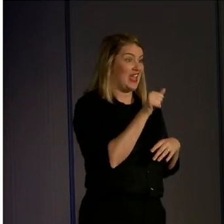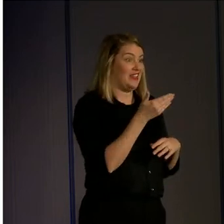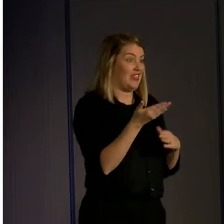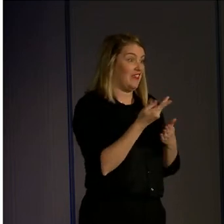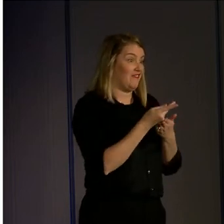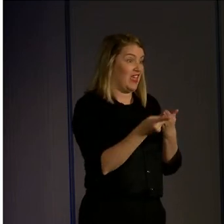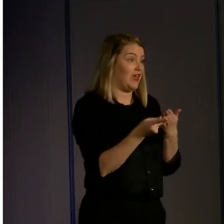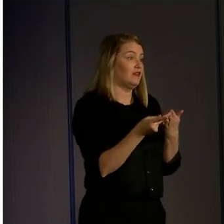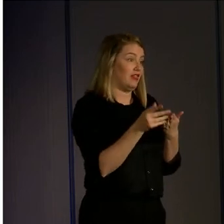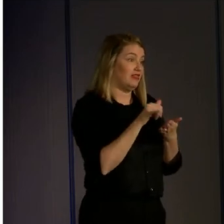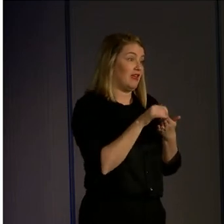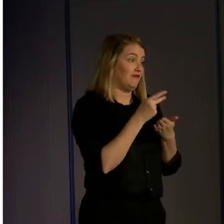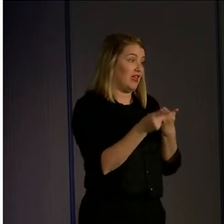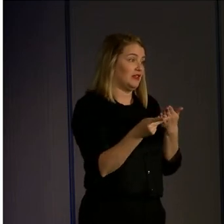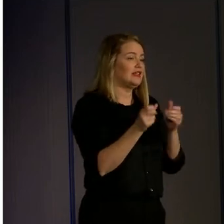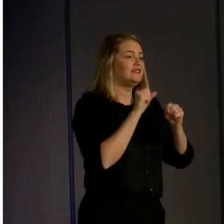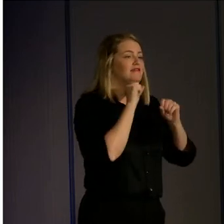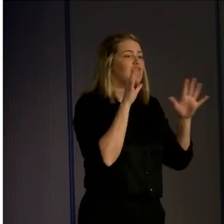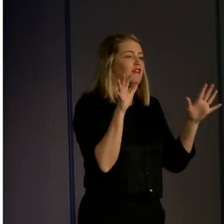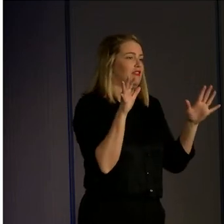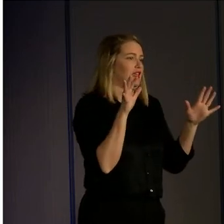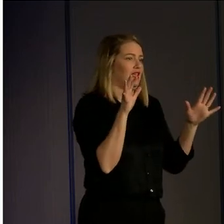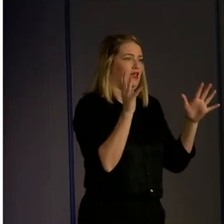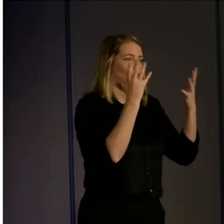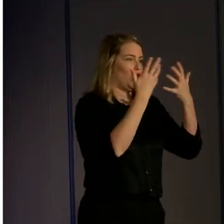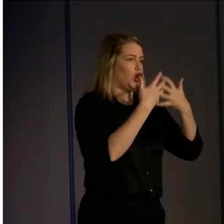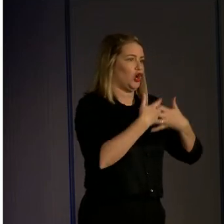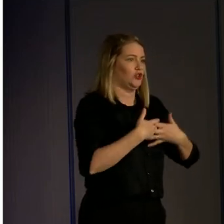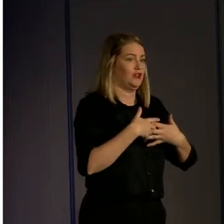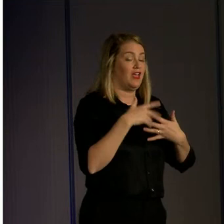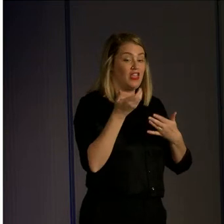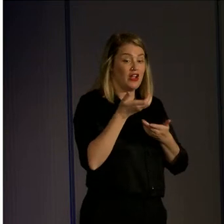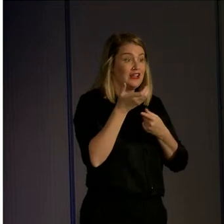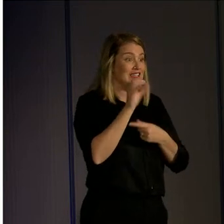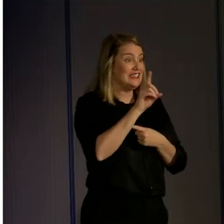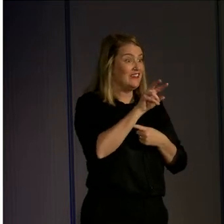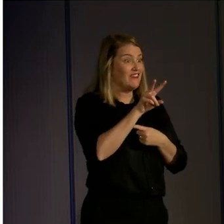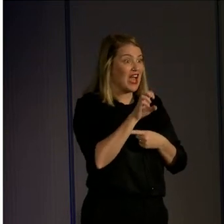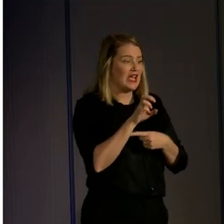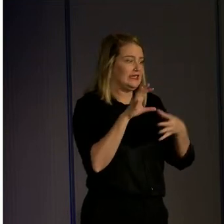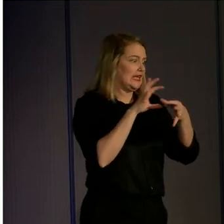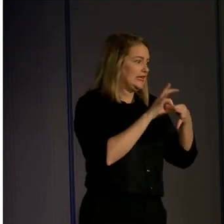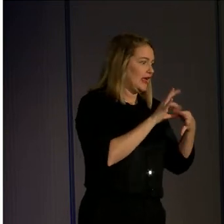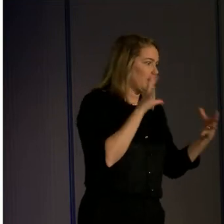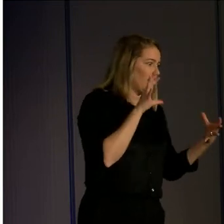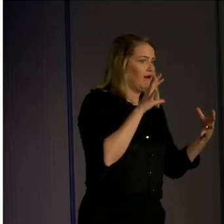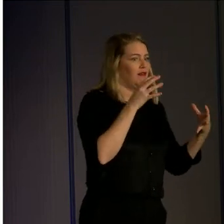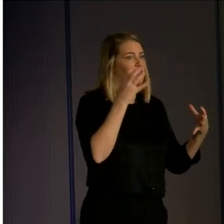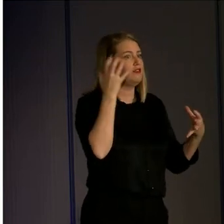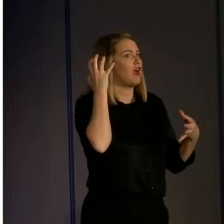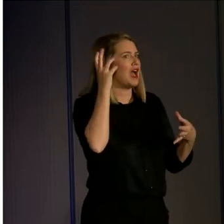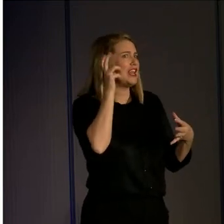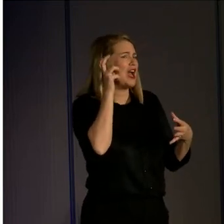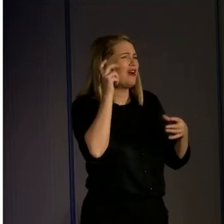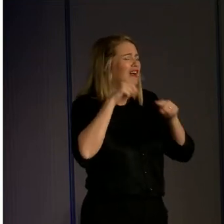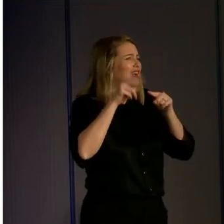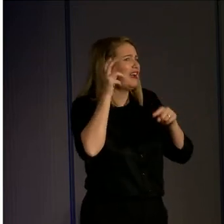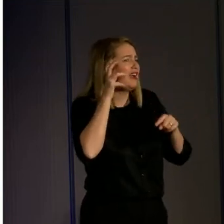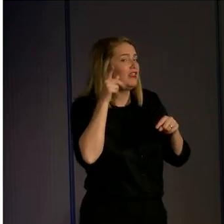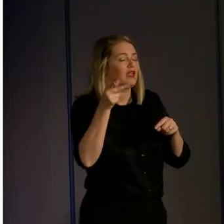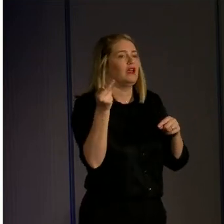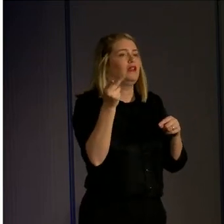failed. Nothing worked. Not their devices, not the connections, not the audio. So they're up there trying to